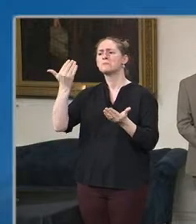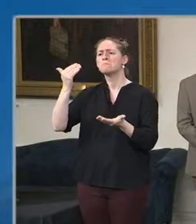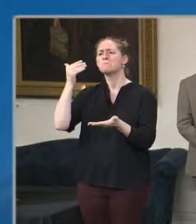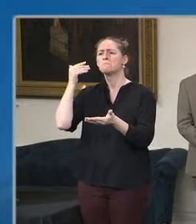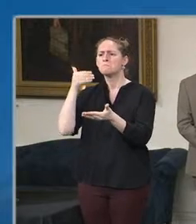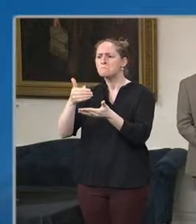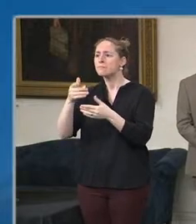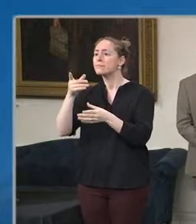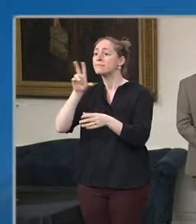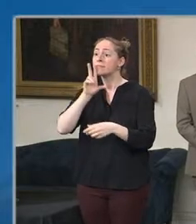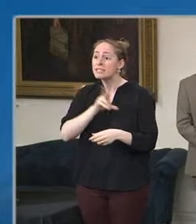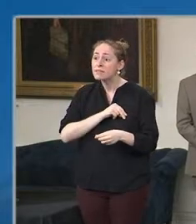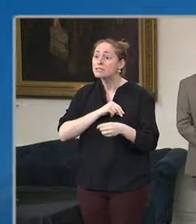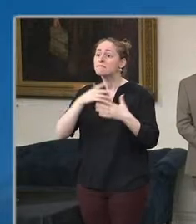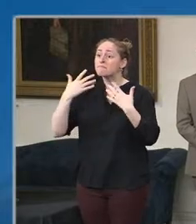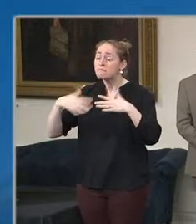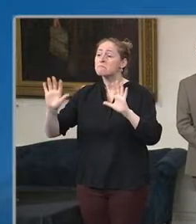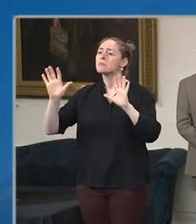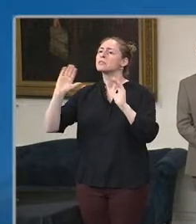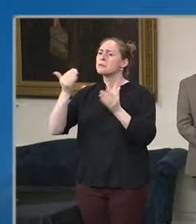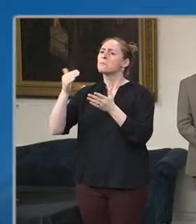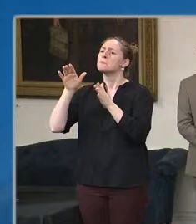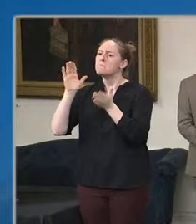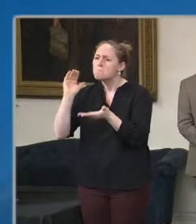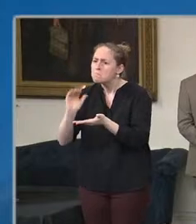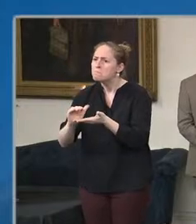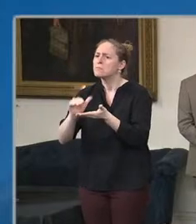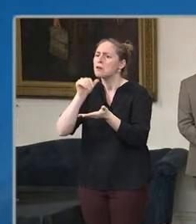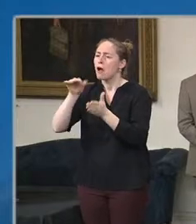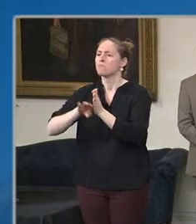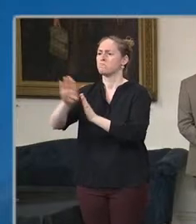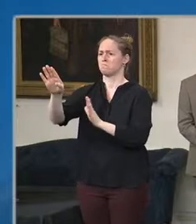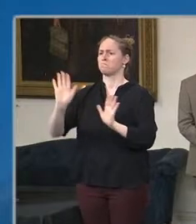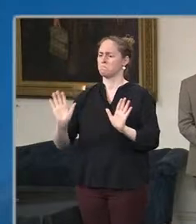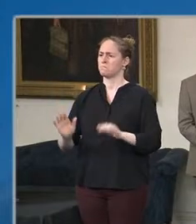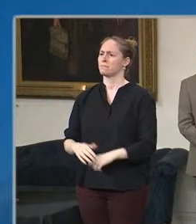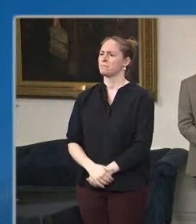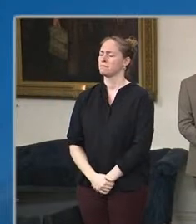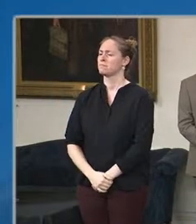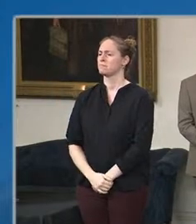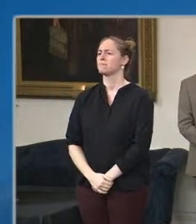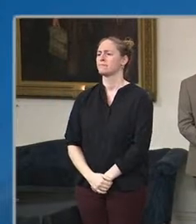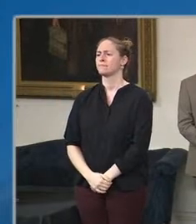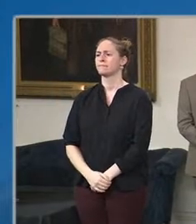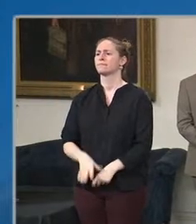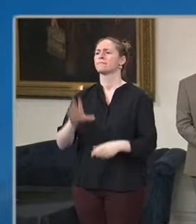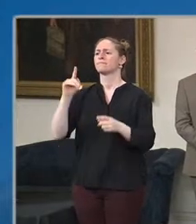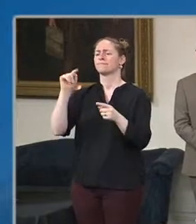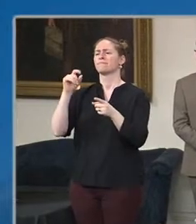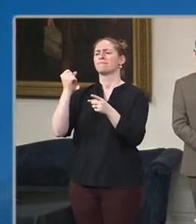pandemic are still ahead of us. Maryland has now had